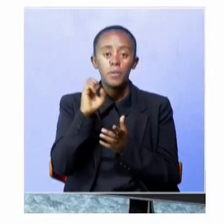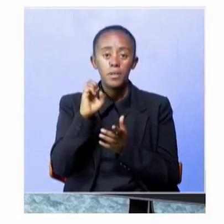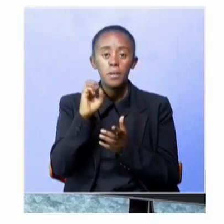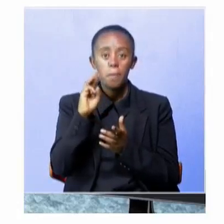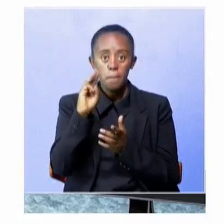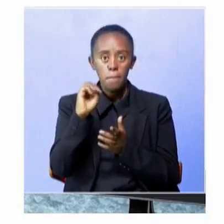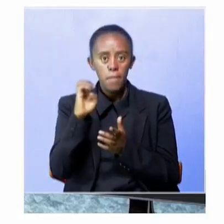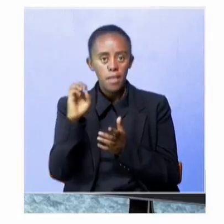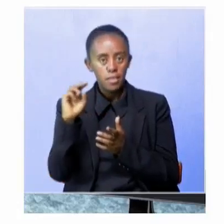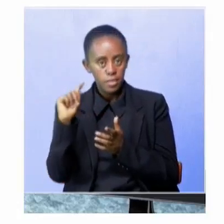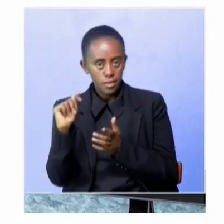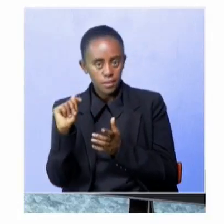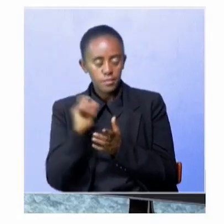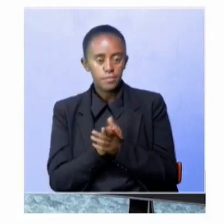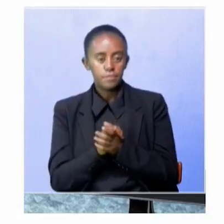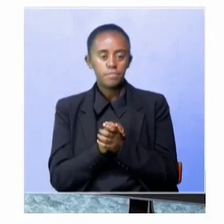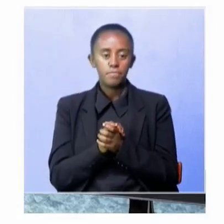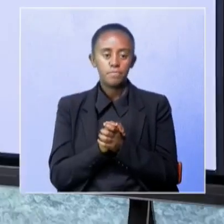Equipment.